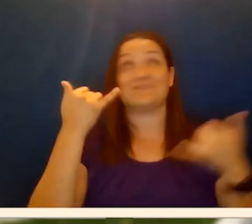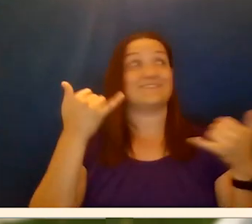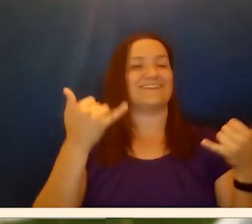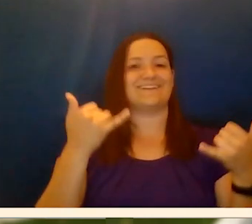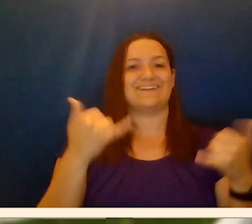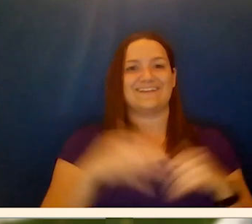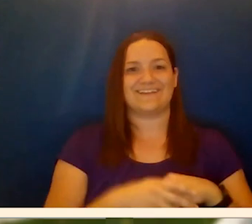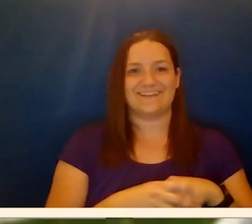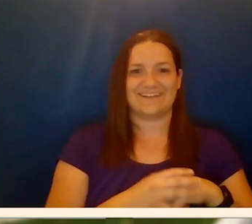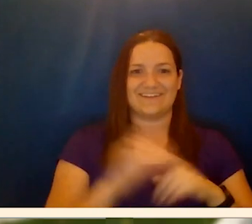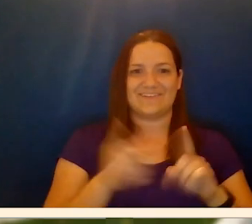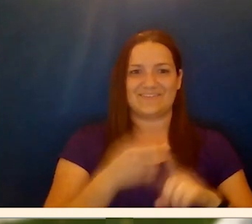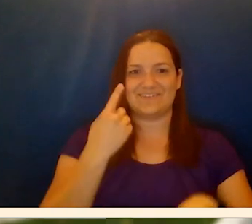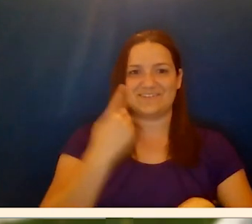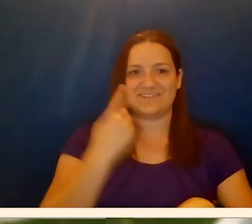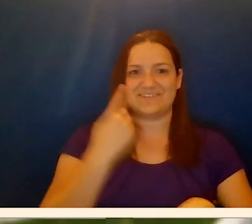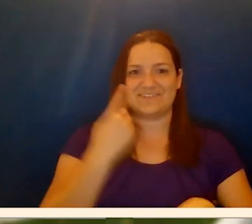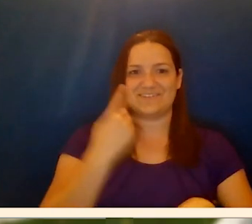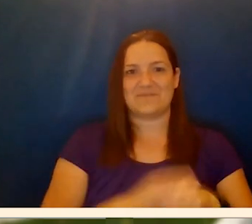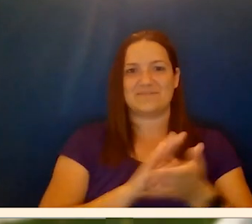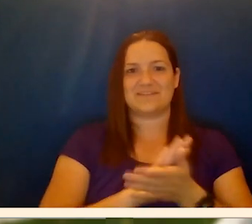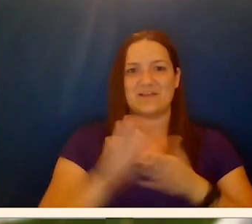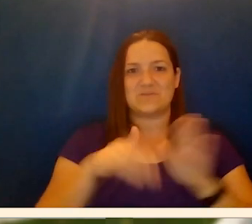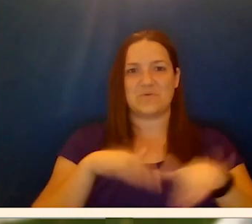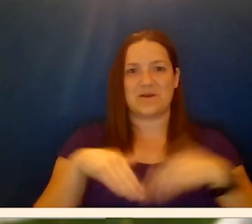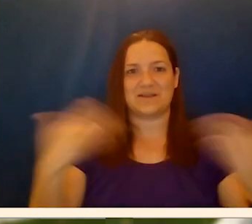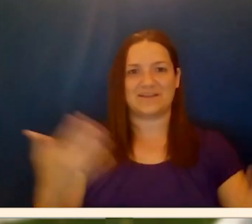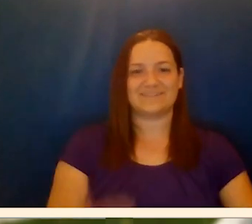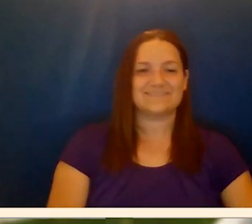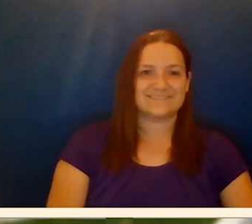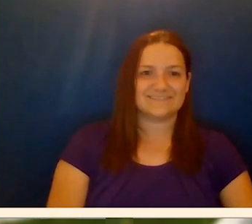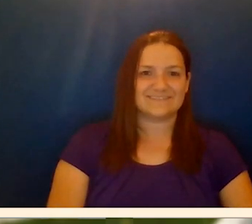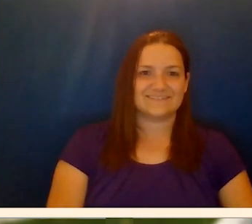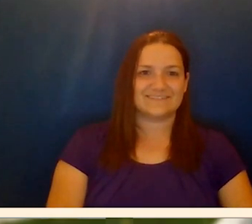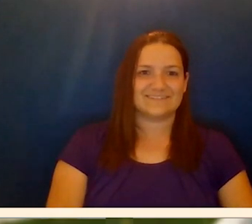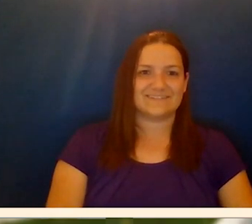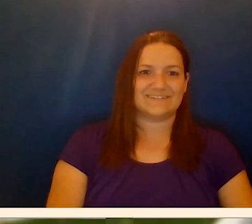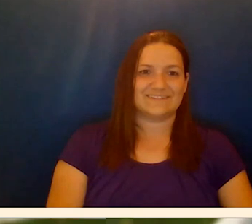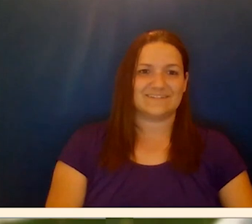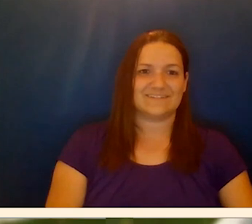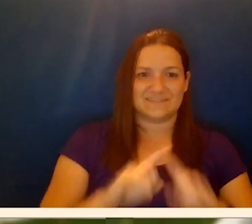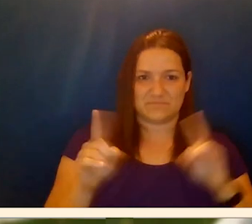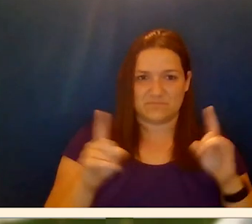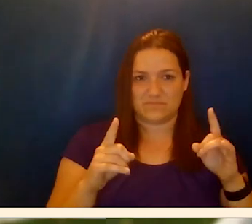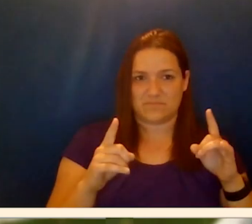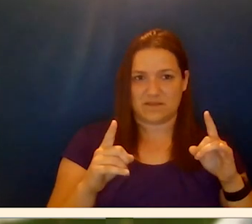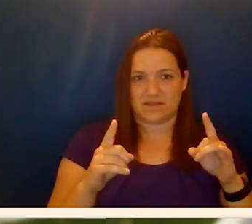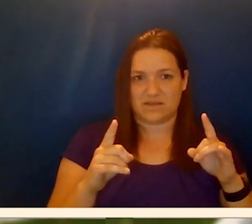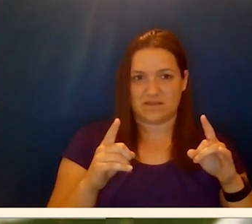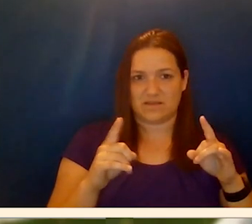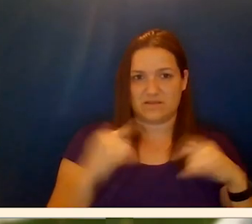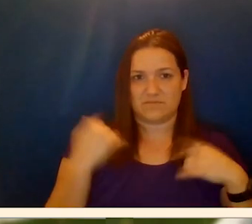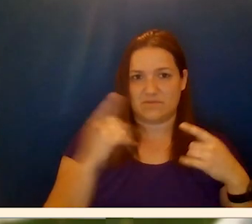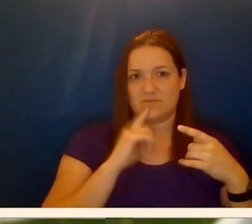walking down here from my office. So yeah. But it's been really hot. And it's probably going to, we know it's going to get hotter again. So